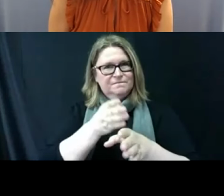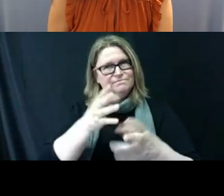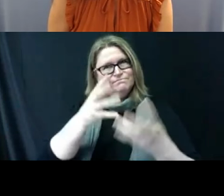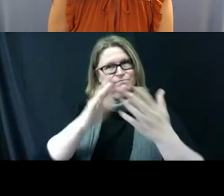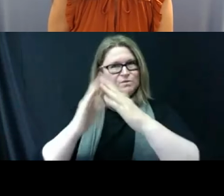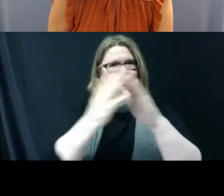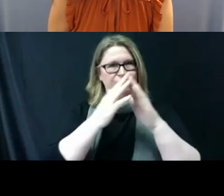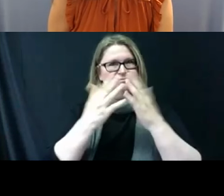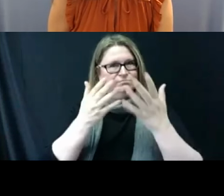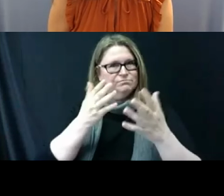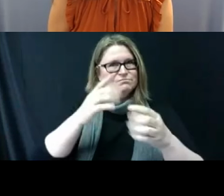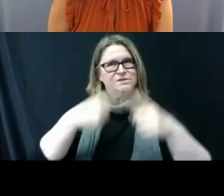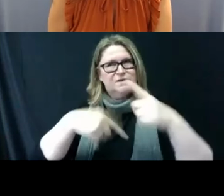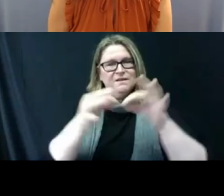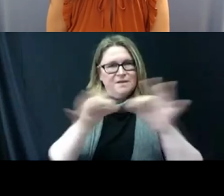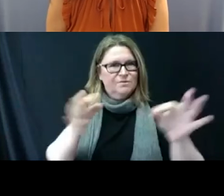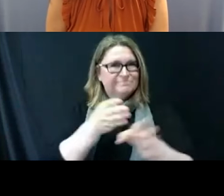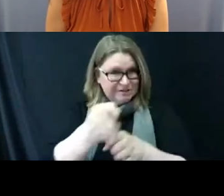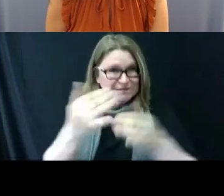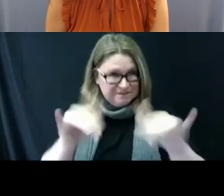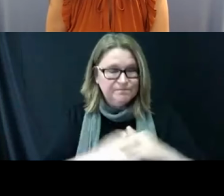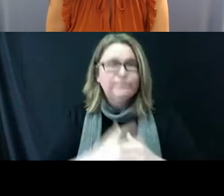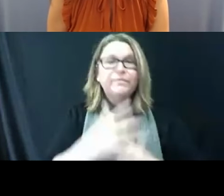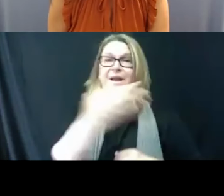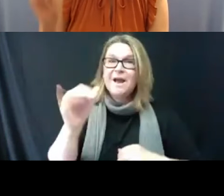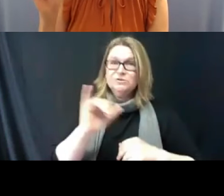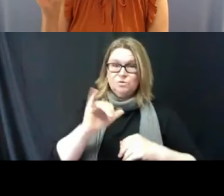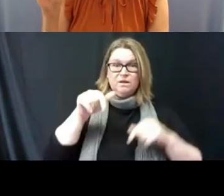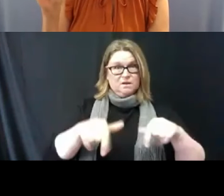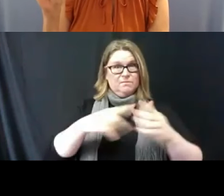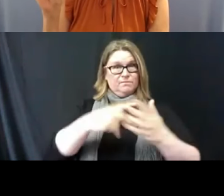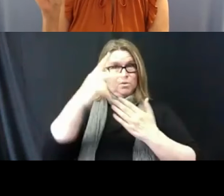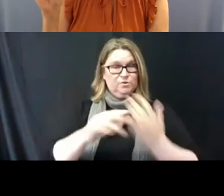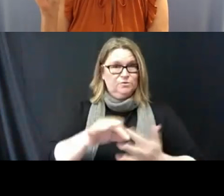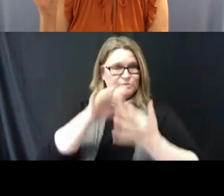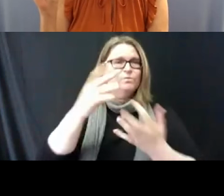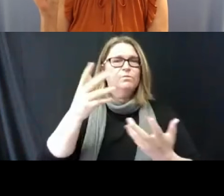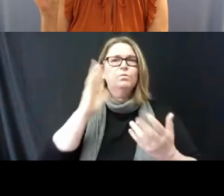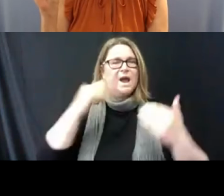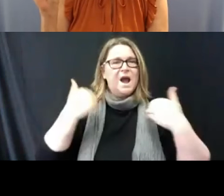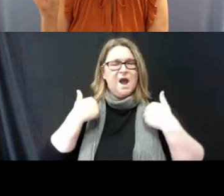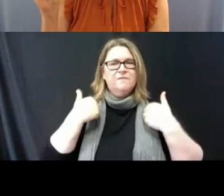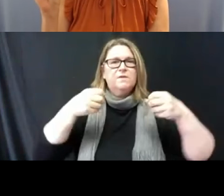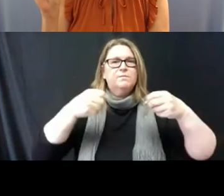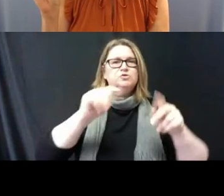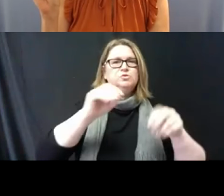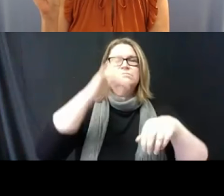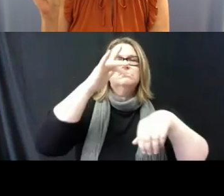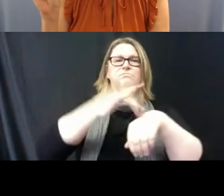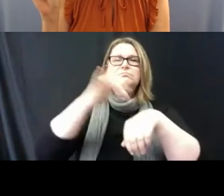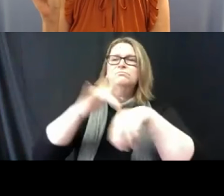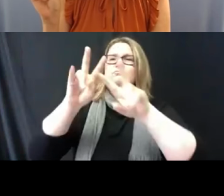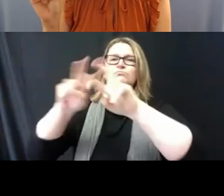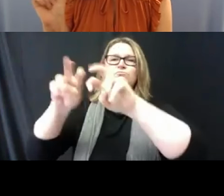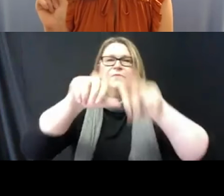to, that you start off on one thing, becoming an interpreter, and then you decide to switch over,